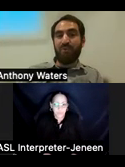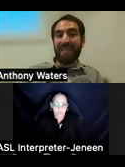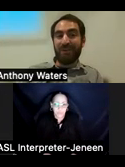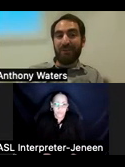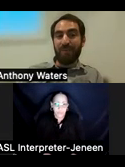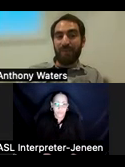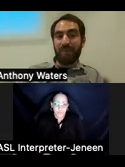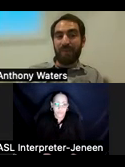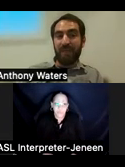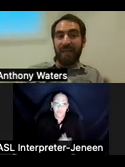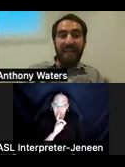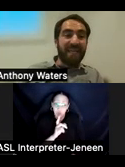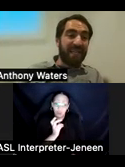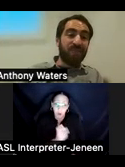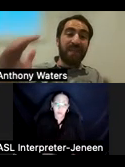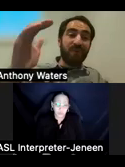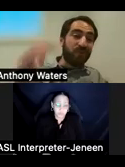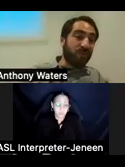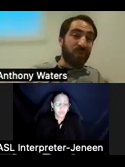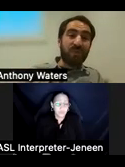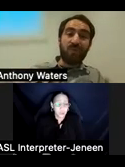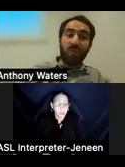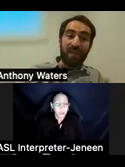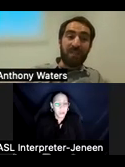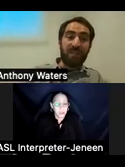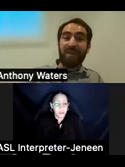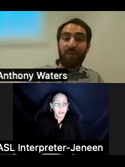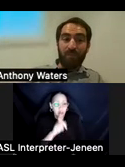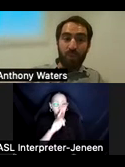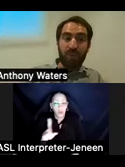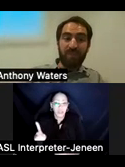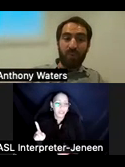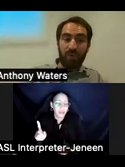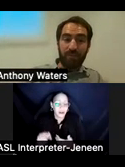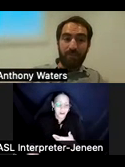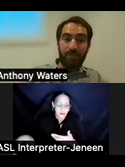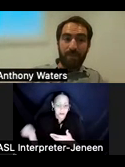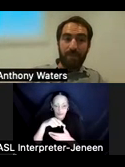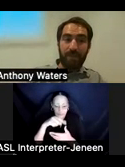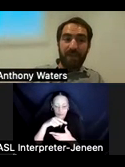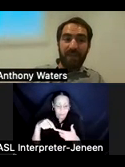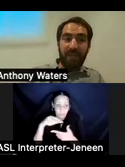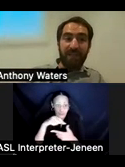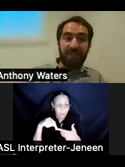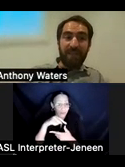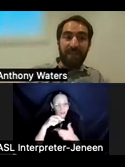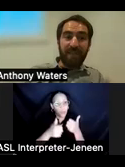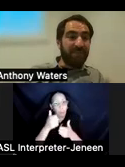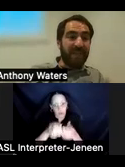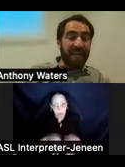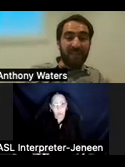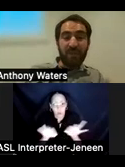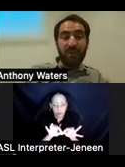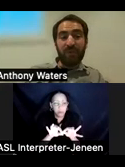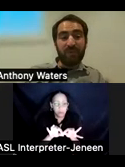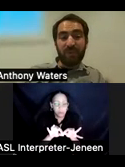That's pretty incredible. And it's really those first 2 questions that are the most important. And if